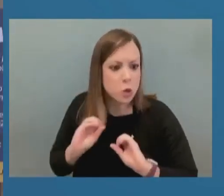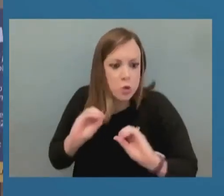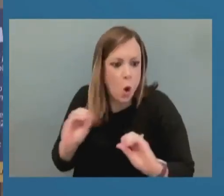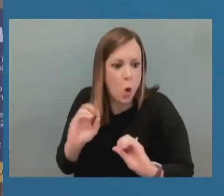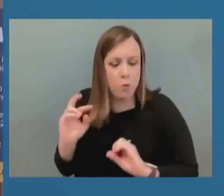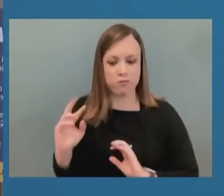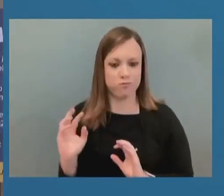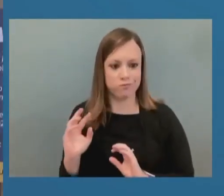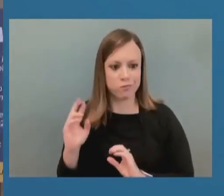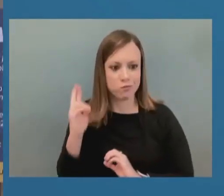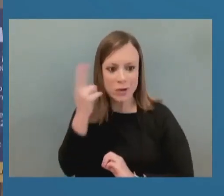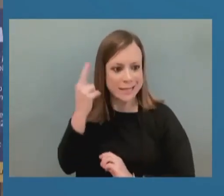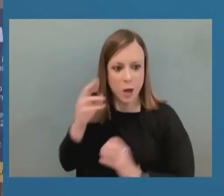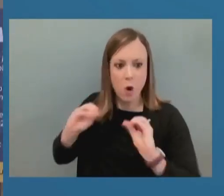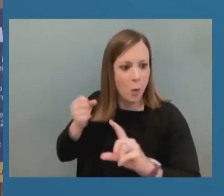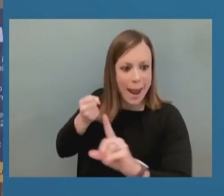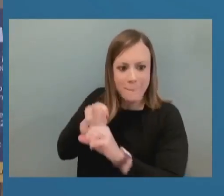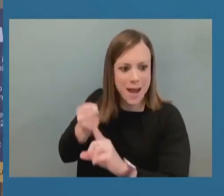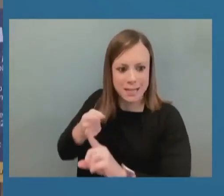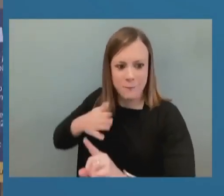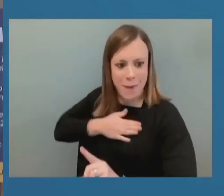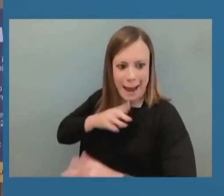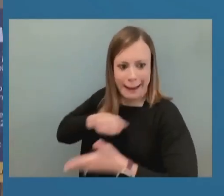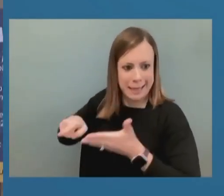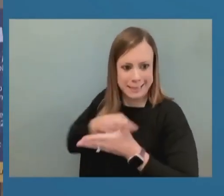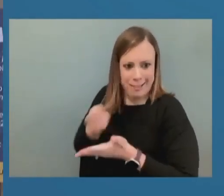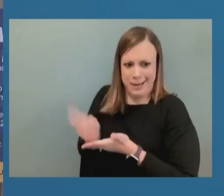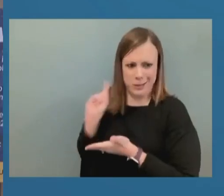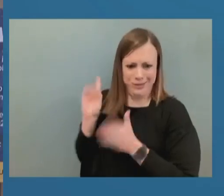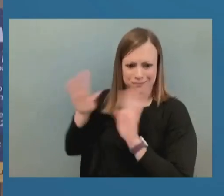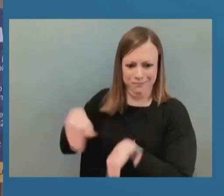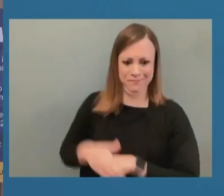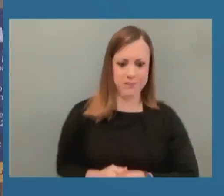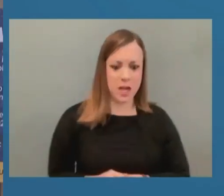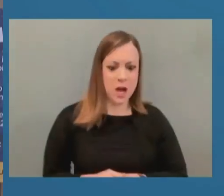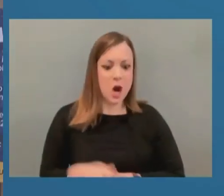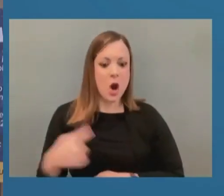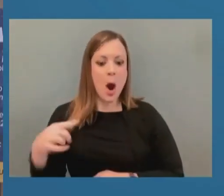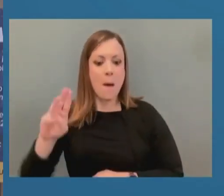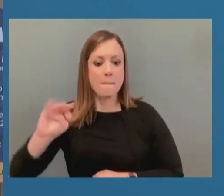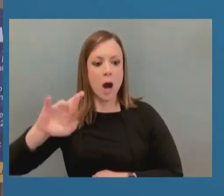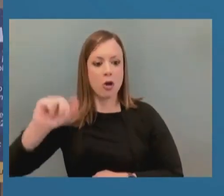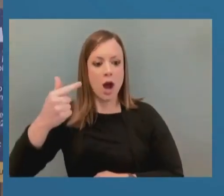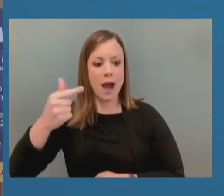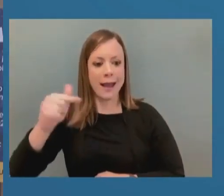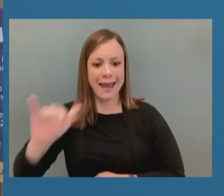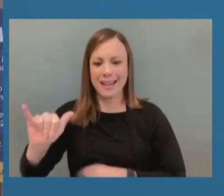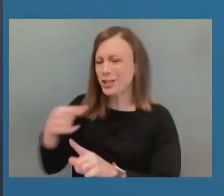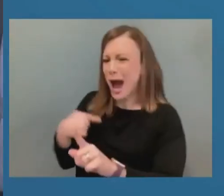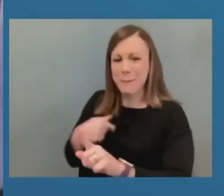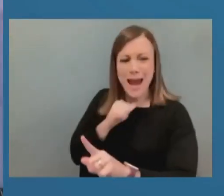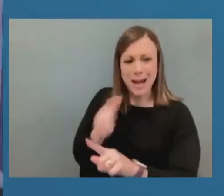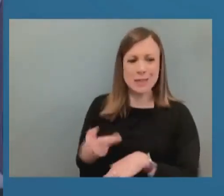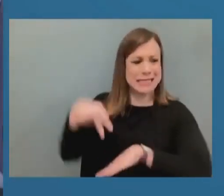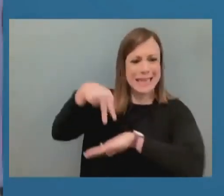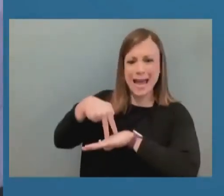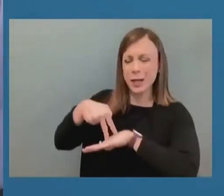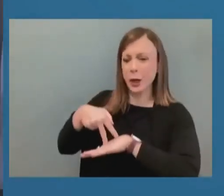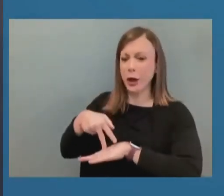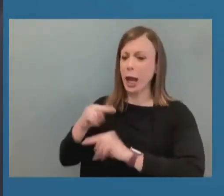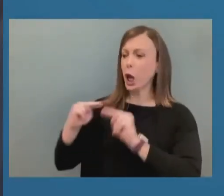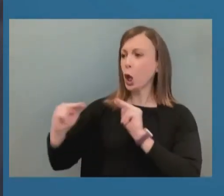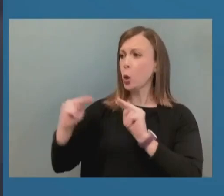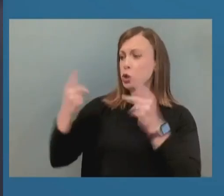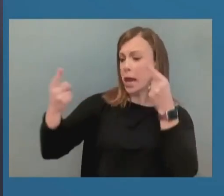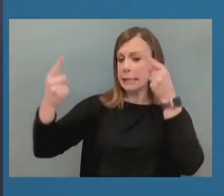we got to move on. We got to move on, Bernadette. Mara Gay here from the New York Times. I'm not Mara. going to stand here and make deals. There's one person who wants to talk to me. I'll